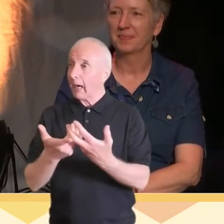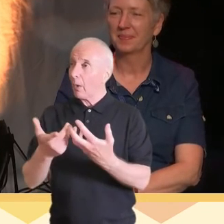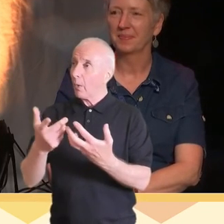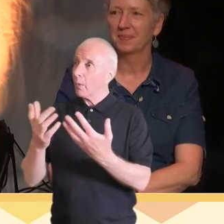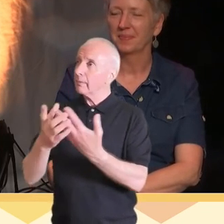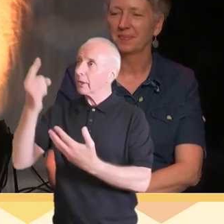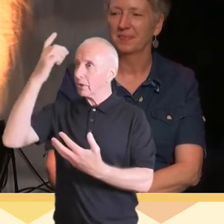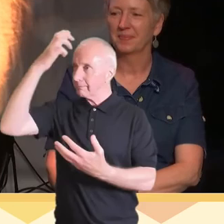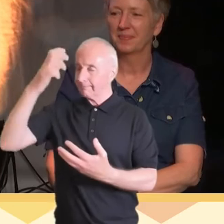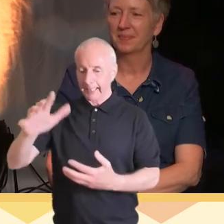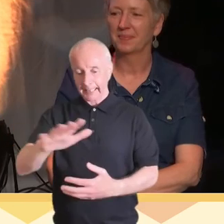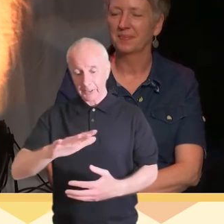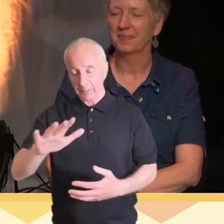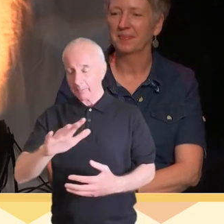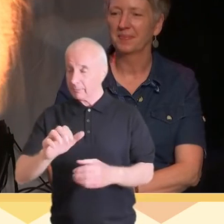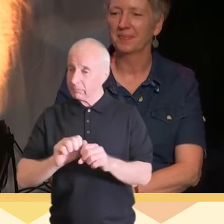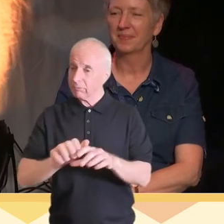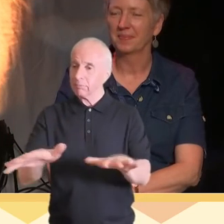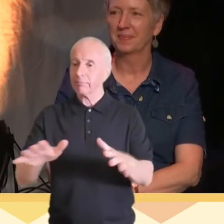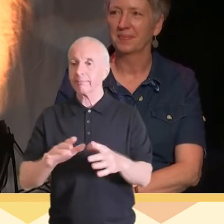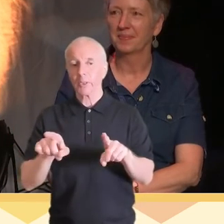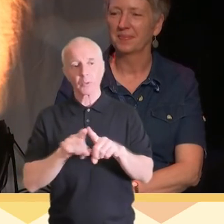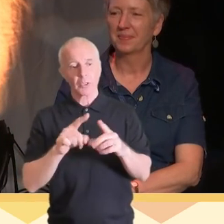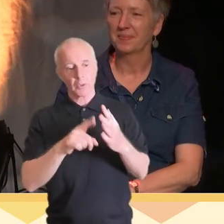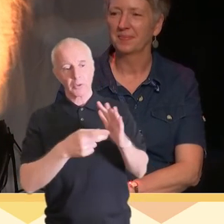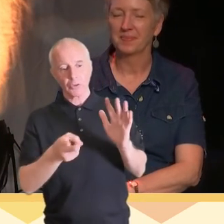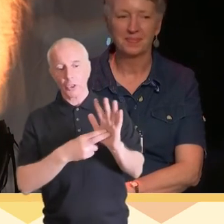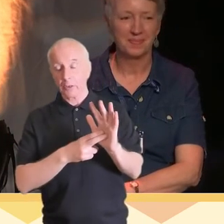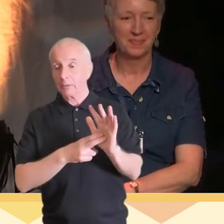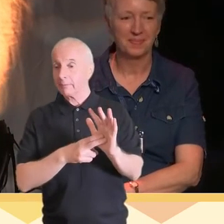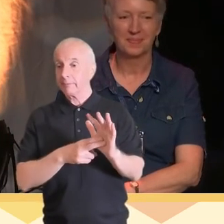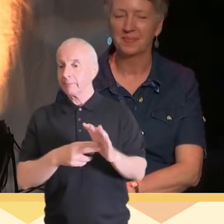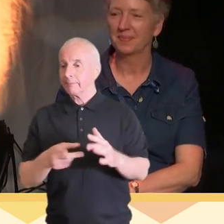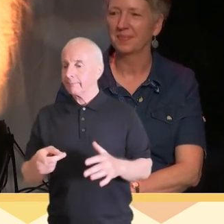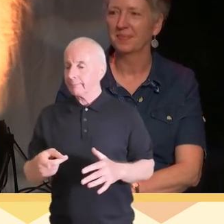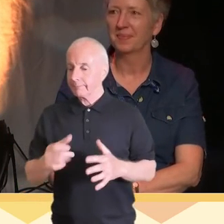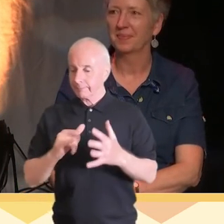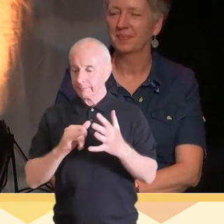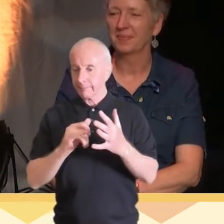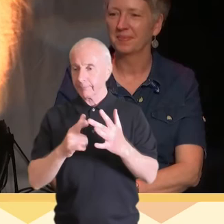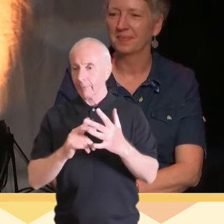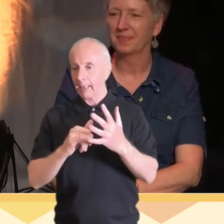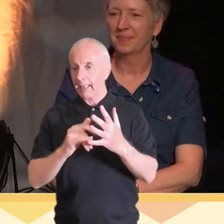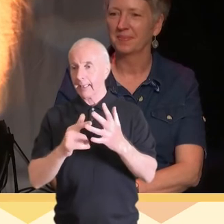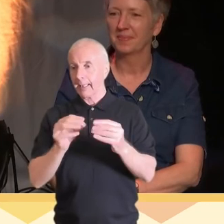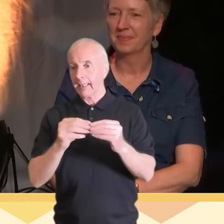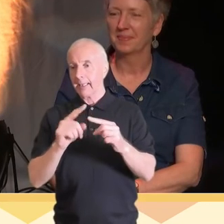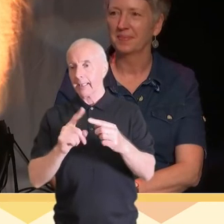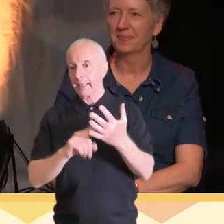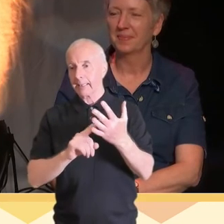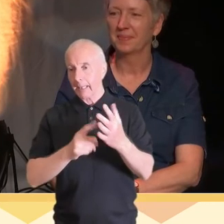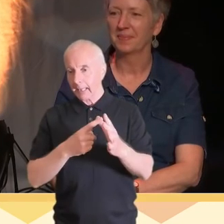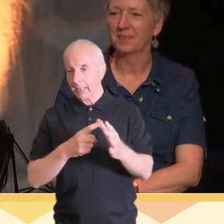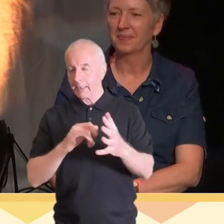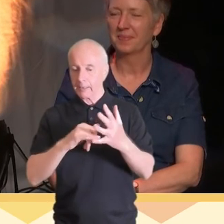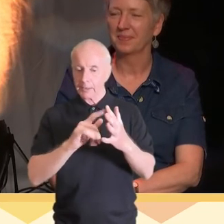echo again another one of John's points, please do remember that Isabella's role, Steve's role, in fact my own role, is made